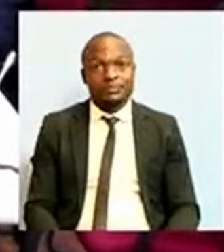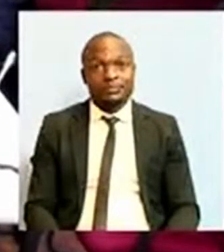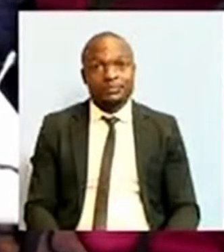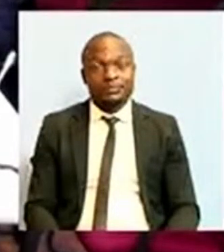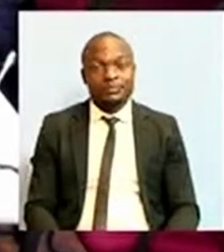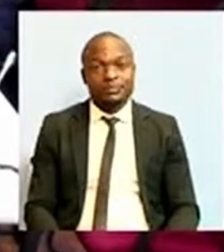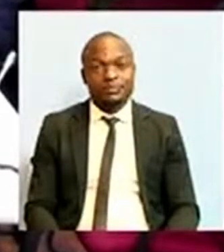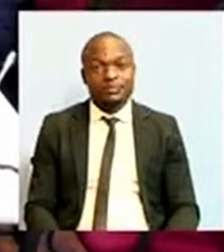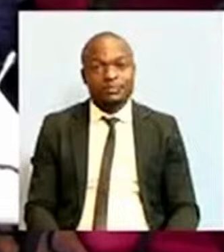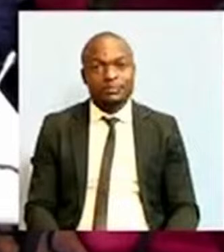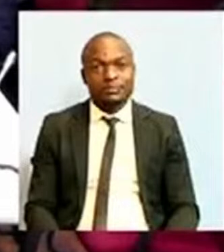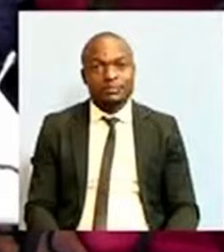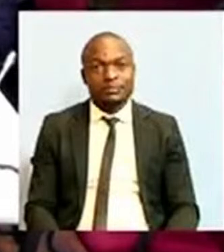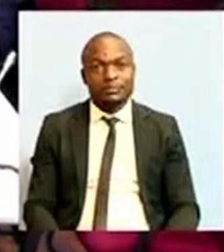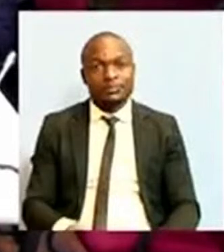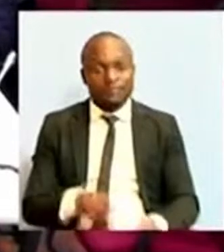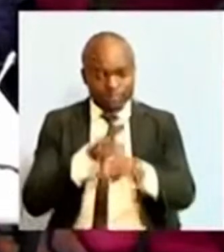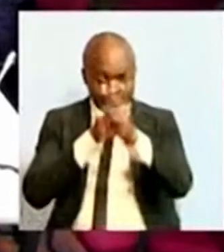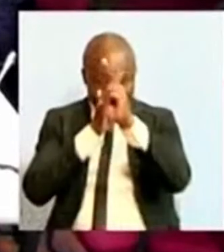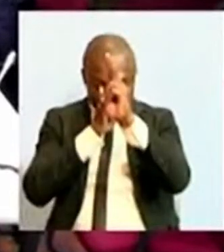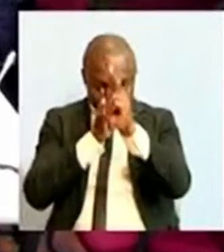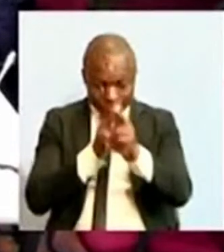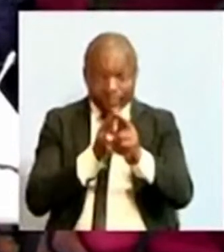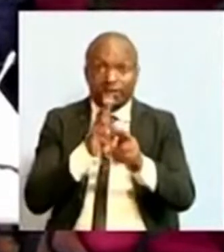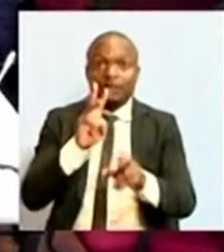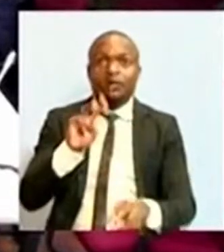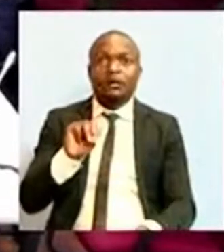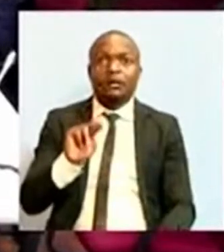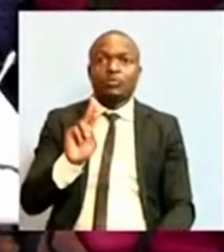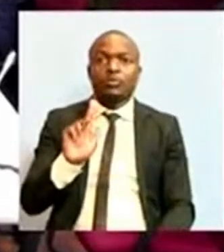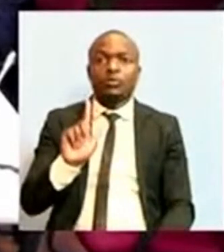that is Honorable Mulunda. Yes, go ahead.